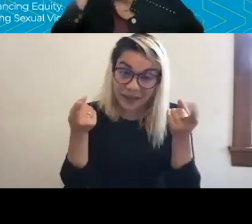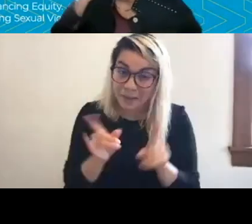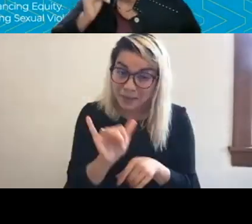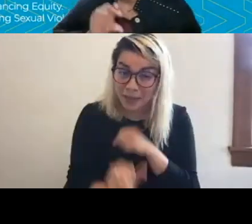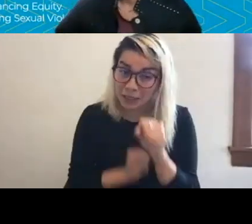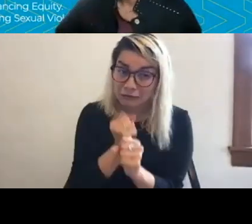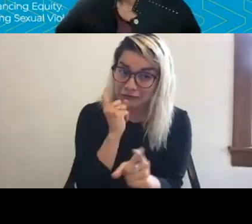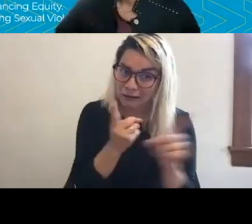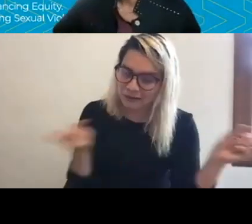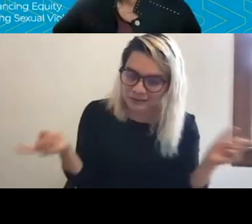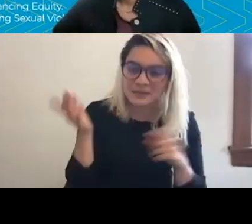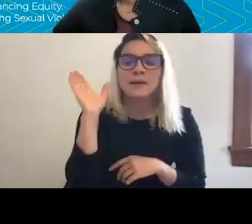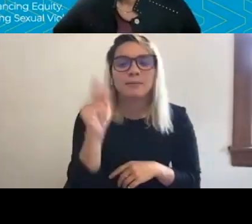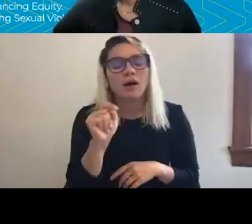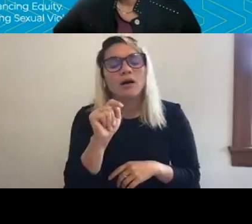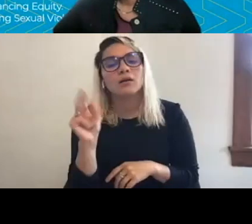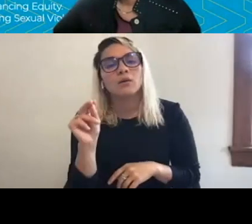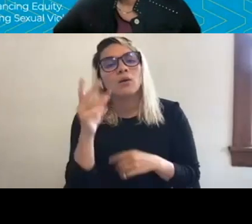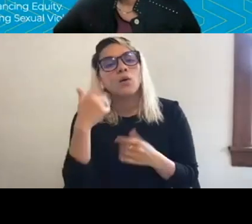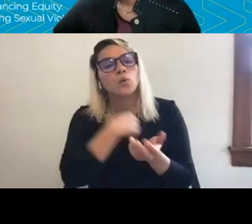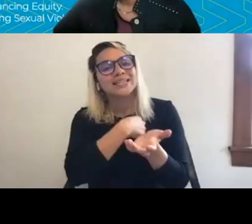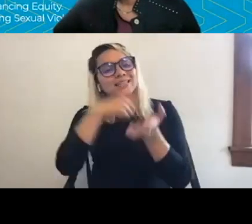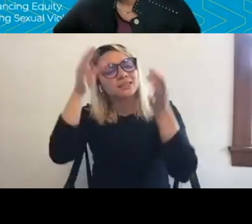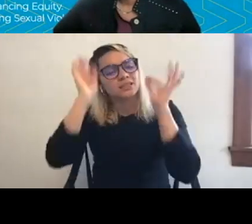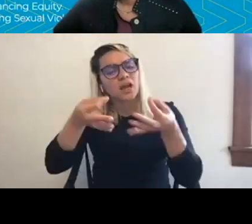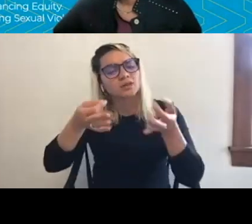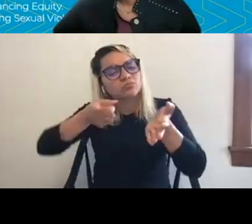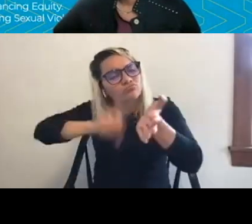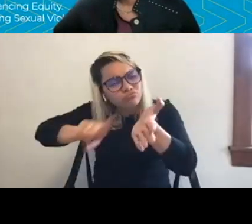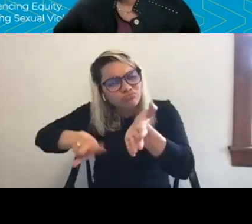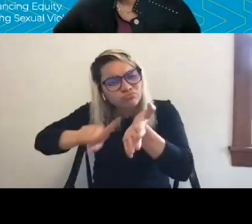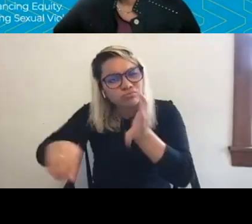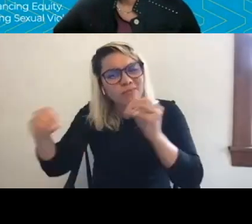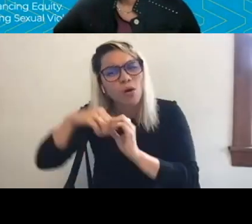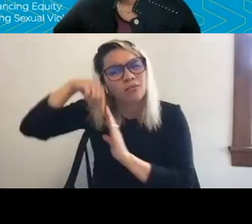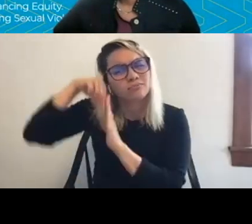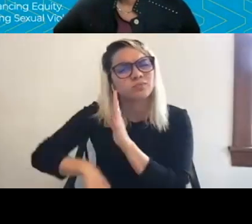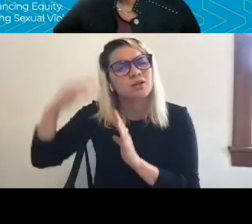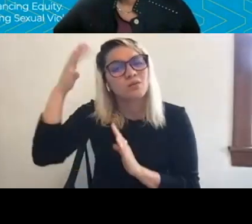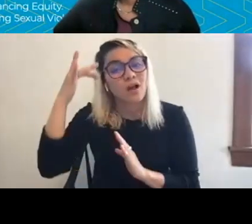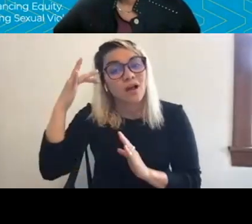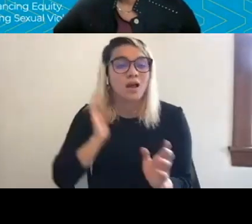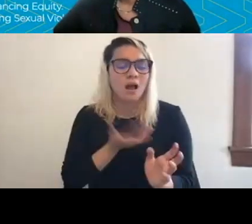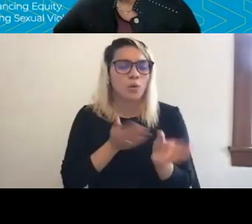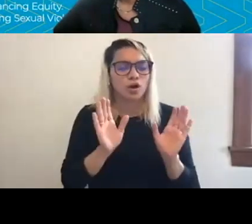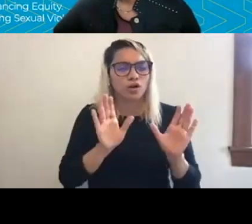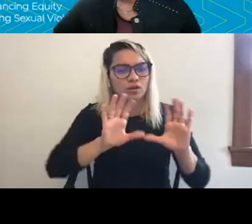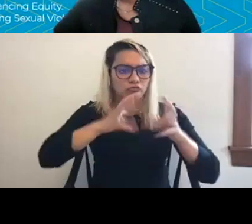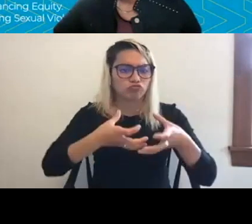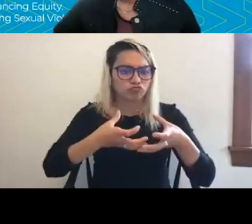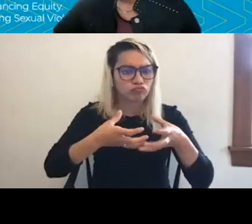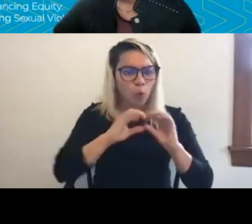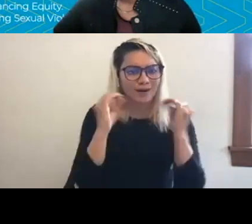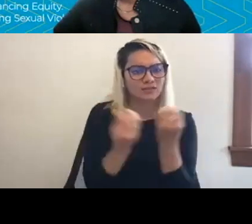even decided to really dig into this research was because as an organizing coalition, we're out talking to people on the